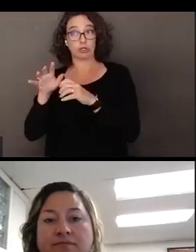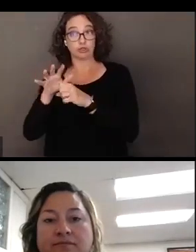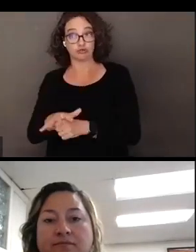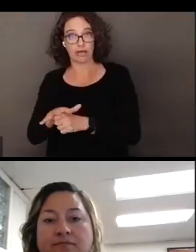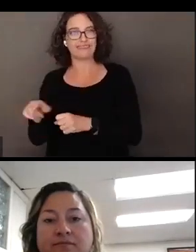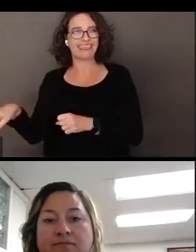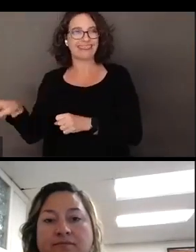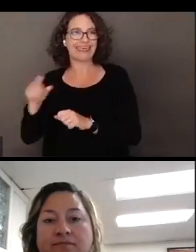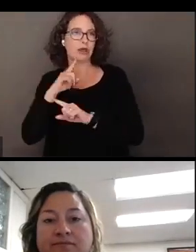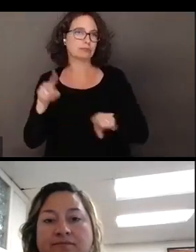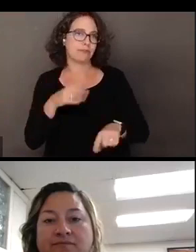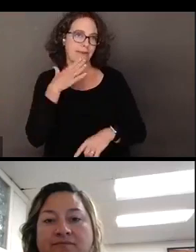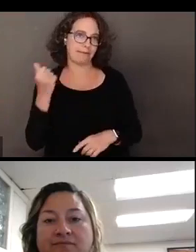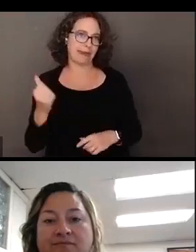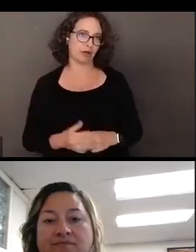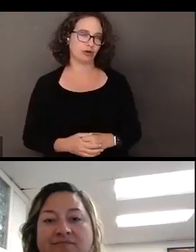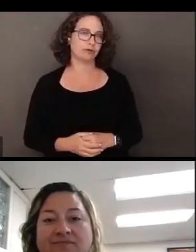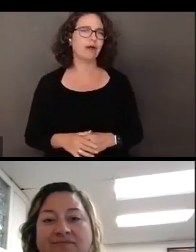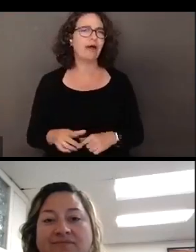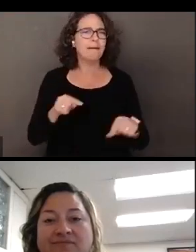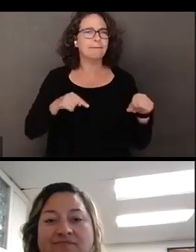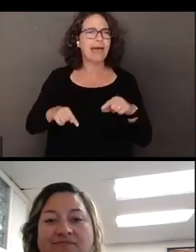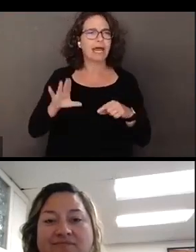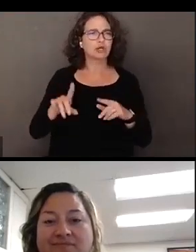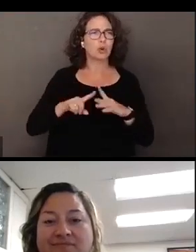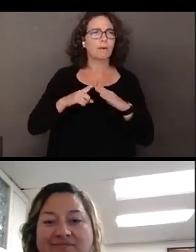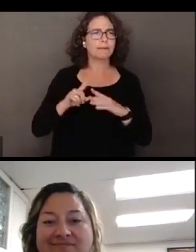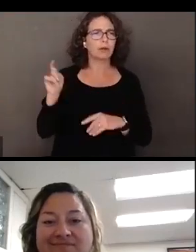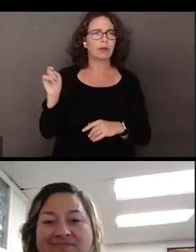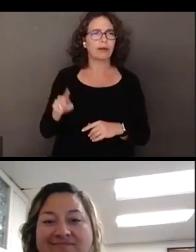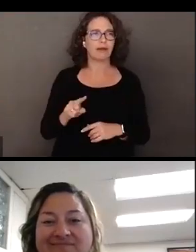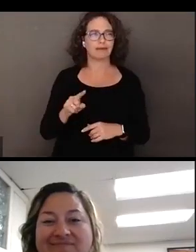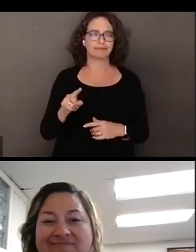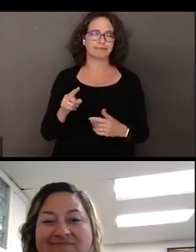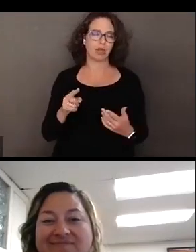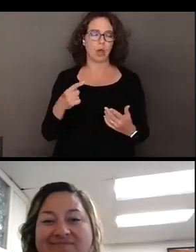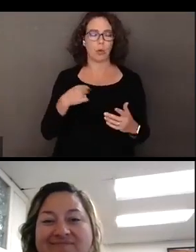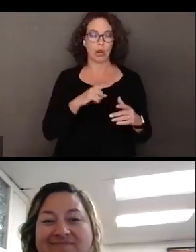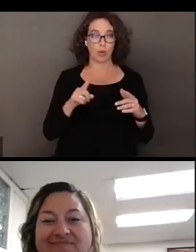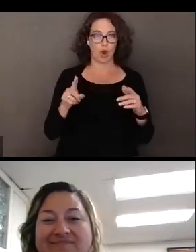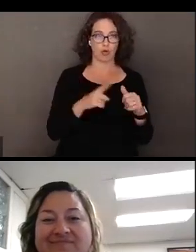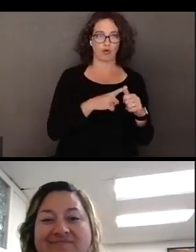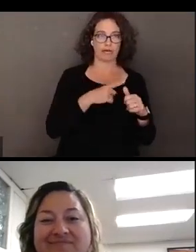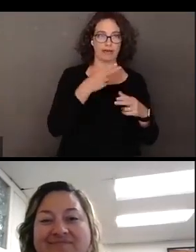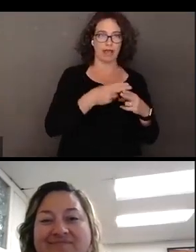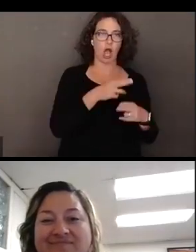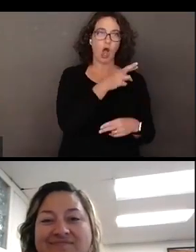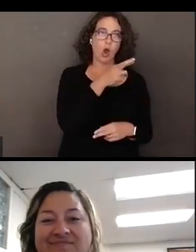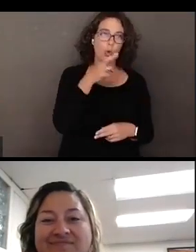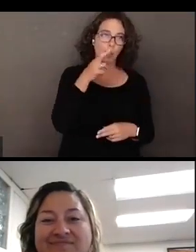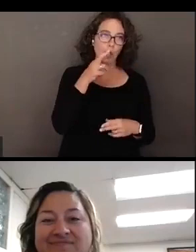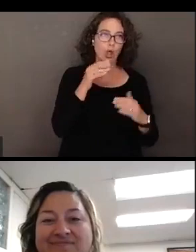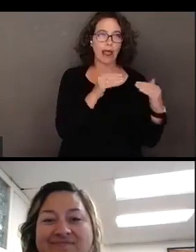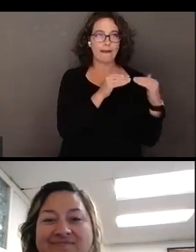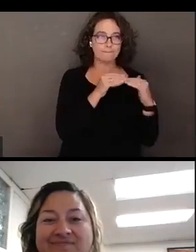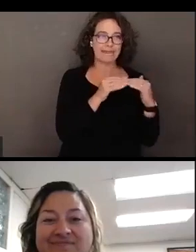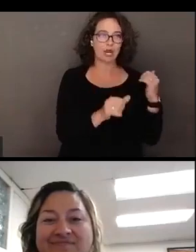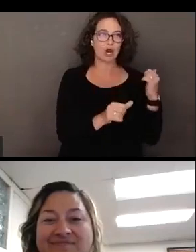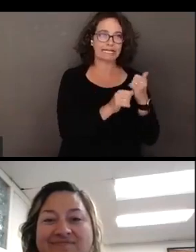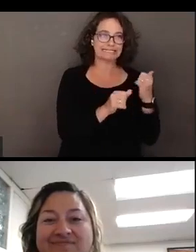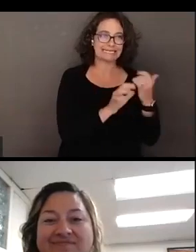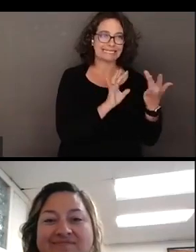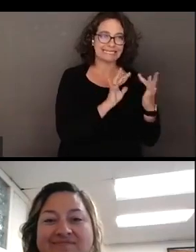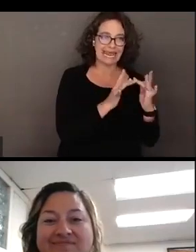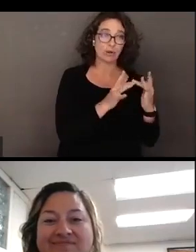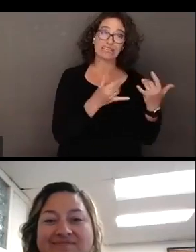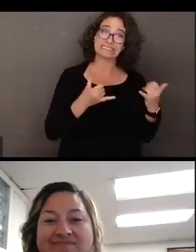And just back to your beginning question about RPAN to AgWell, we were originally called the Rural Peer Assistance Network, and we're still hoping to build